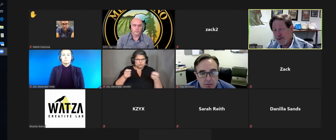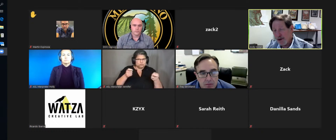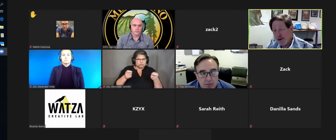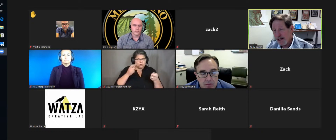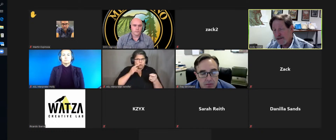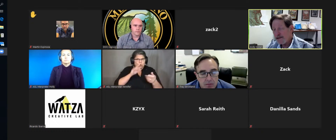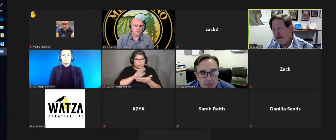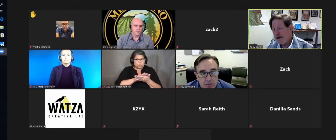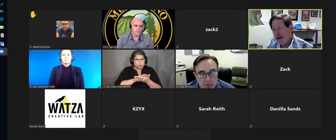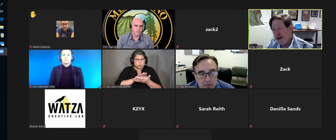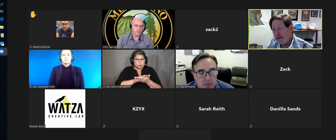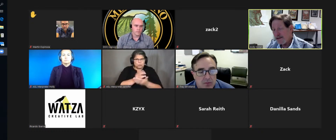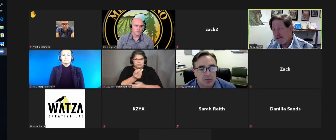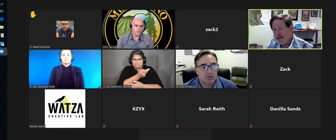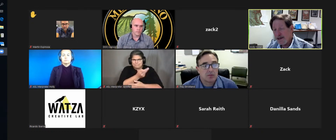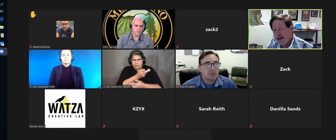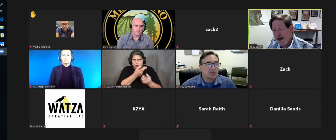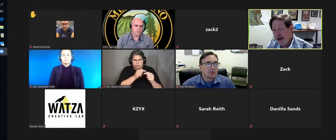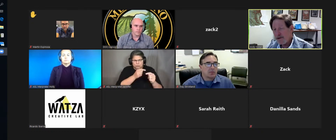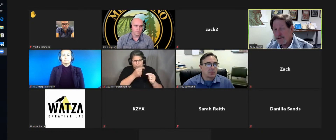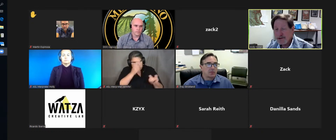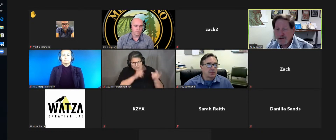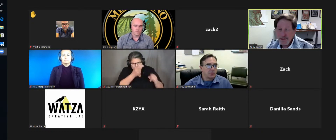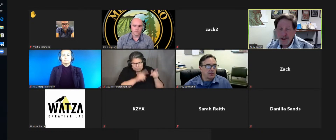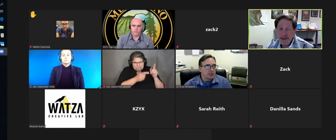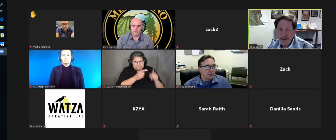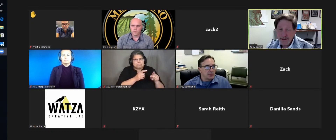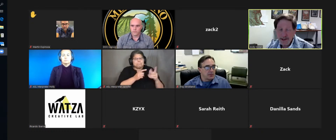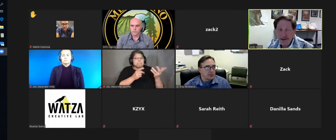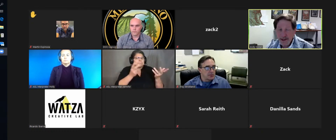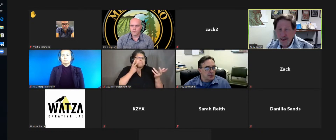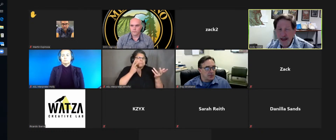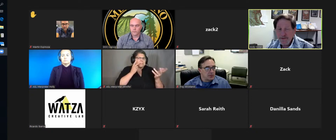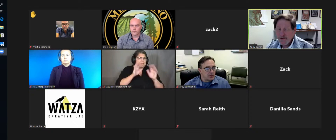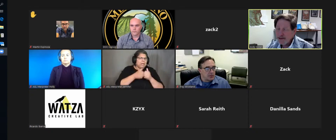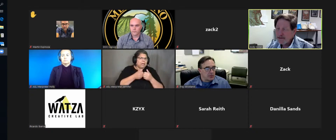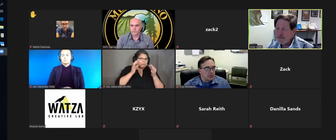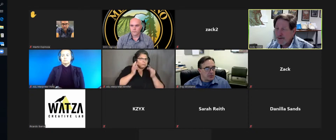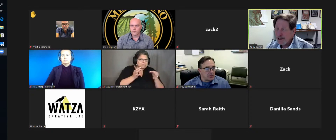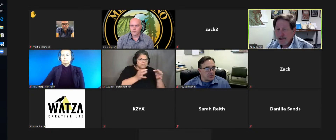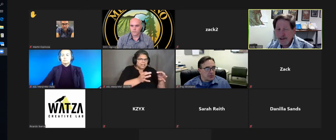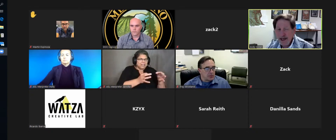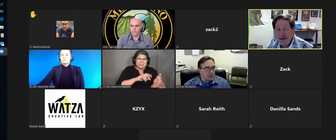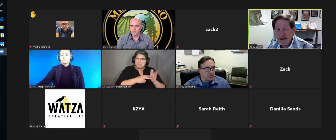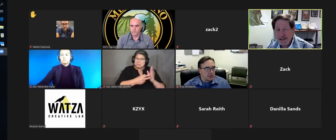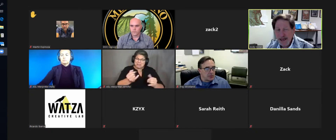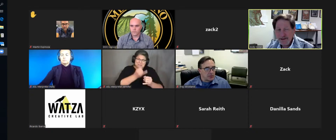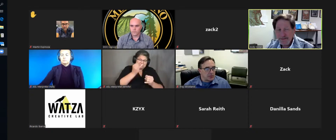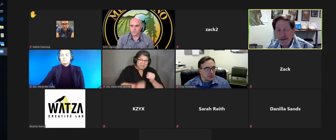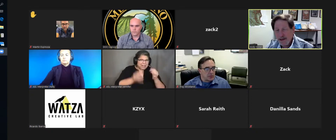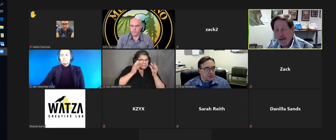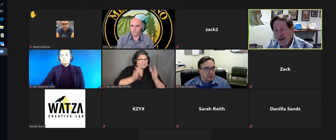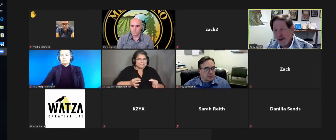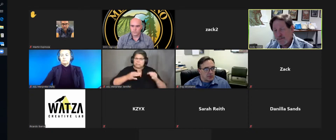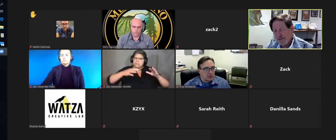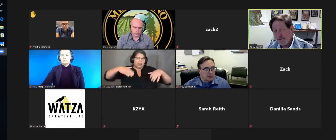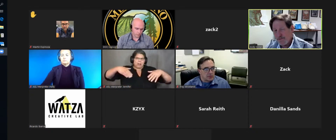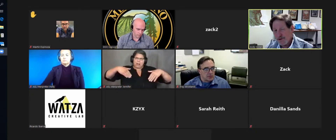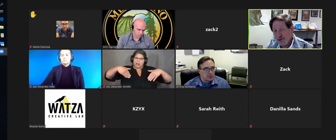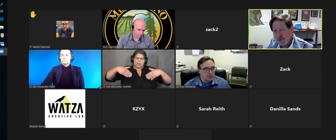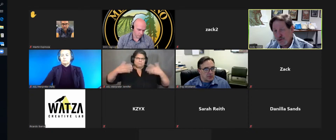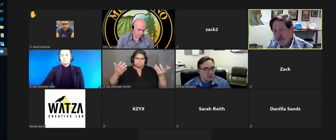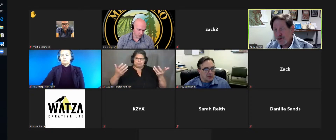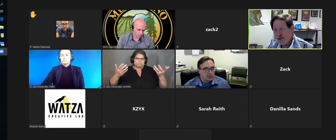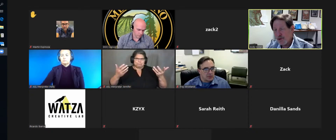trying to coordinate and to decide how to look at these things. So I don't have the final information on that because it hasn't been approved